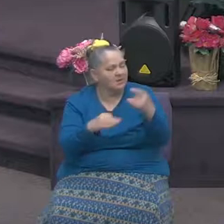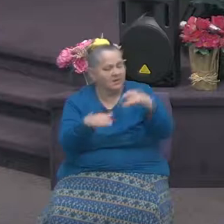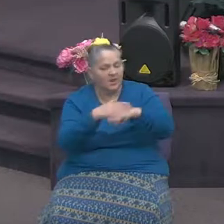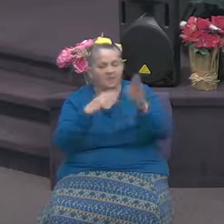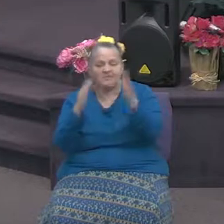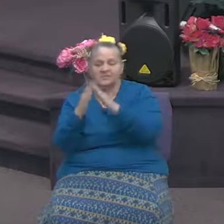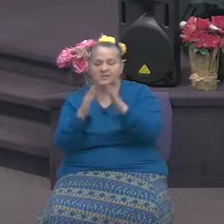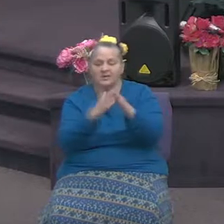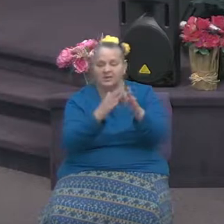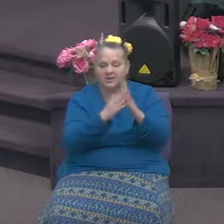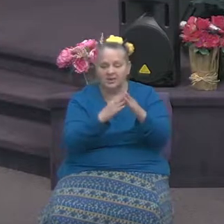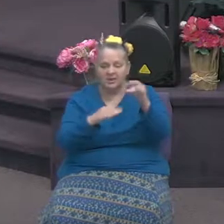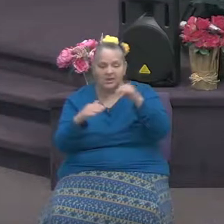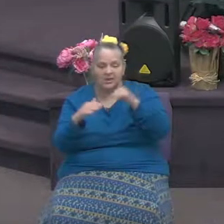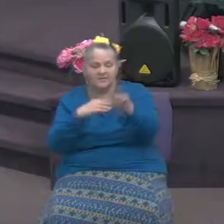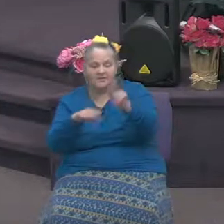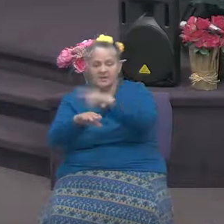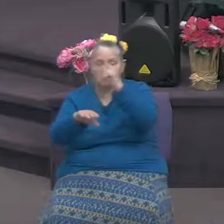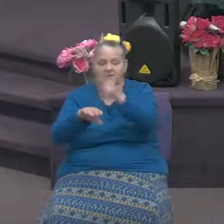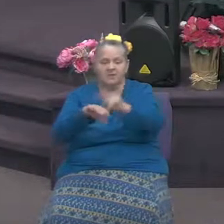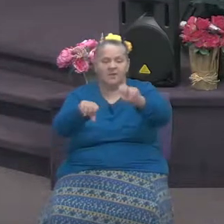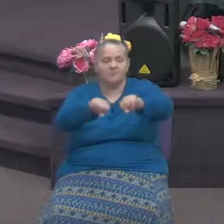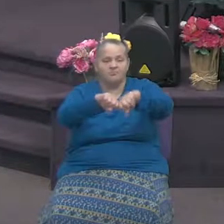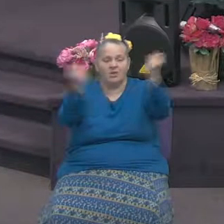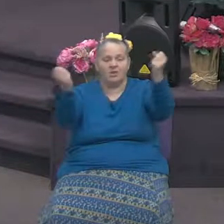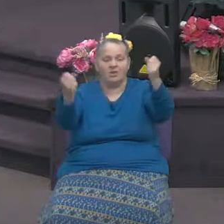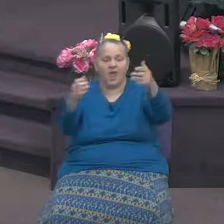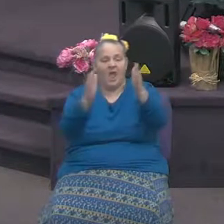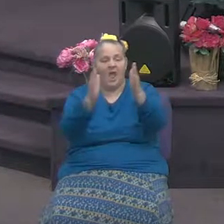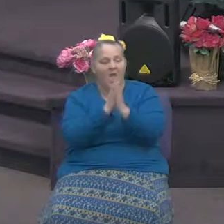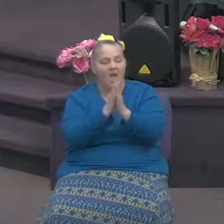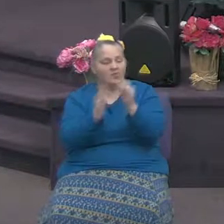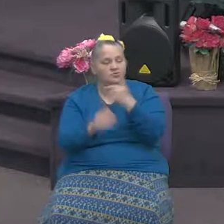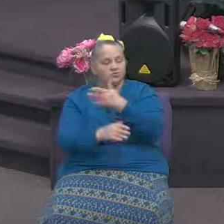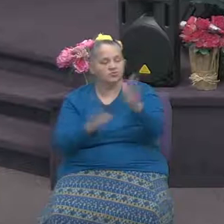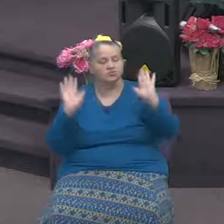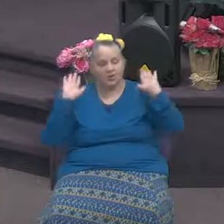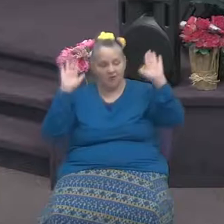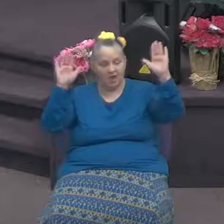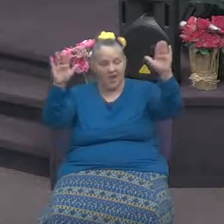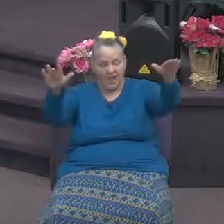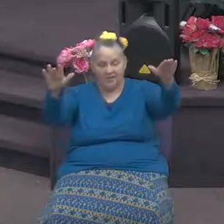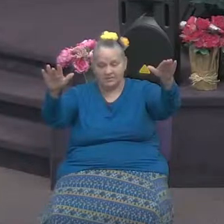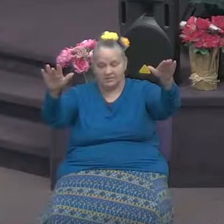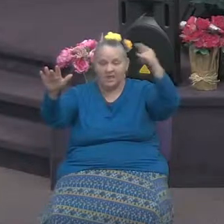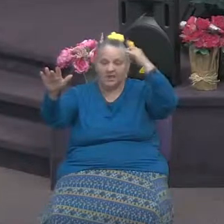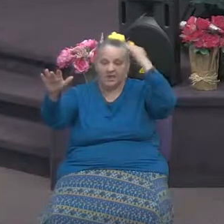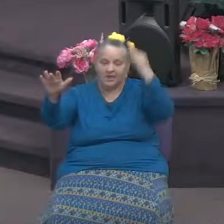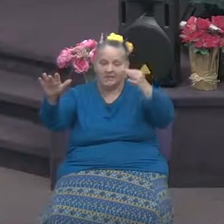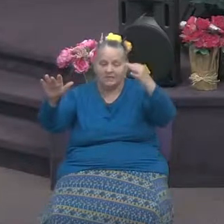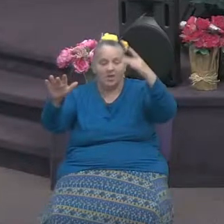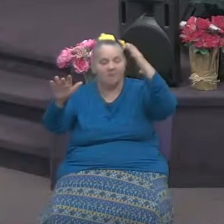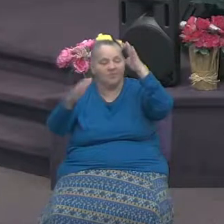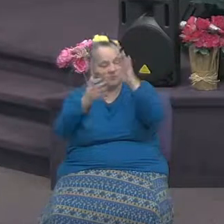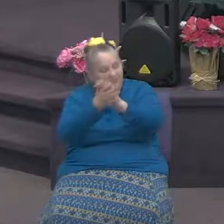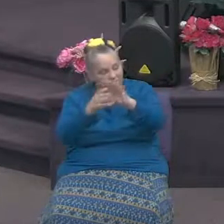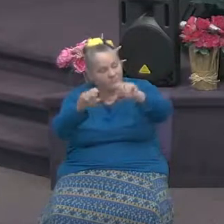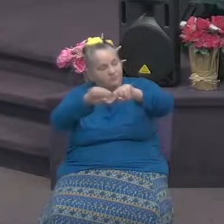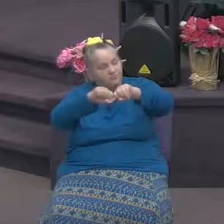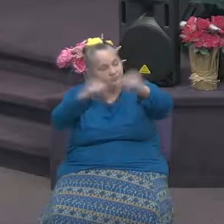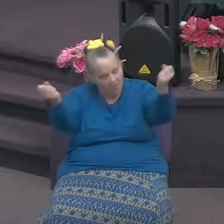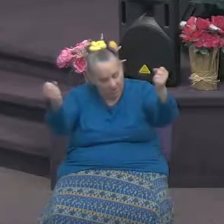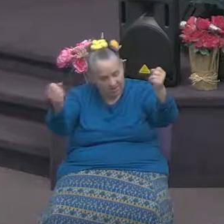city, every stronghold in this nation to be broken. I ask you to stretch your hands if you believe that they will be